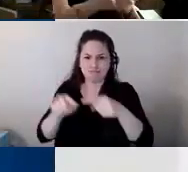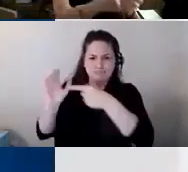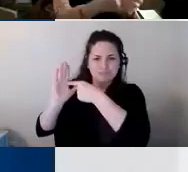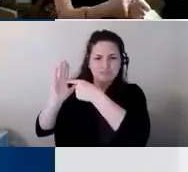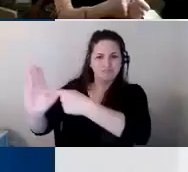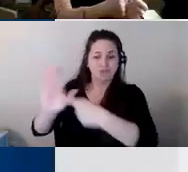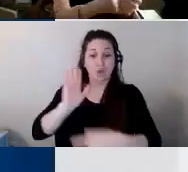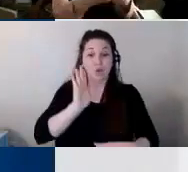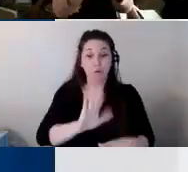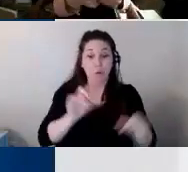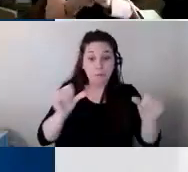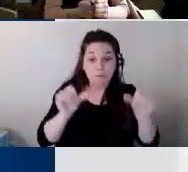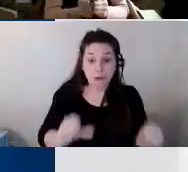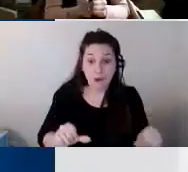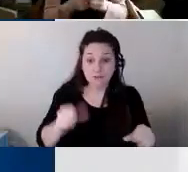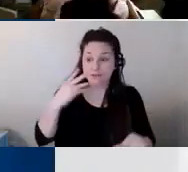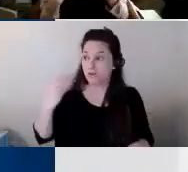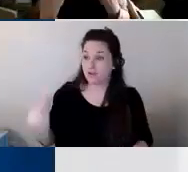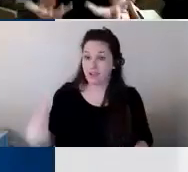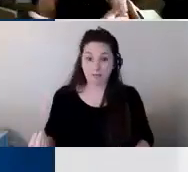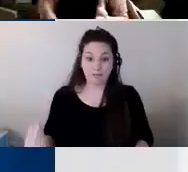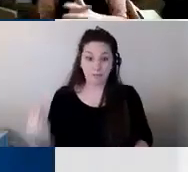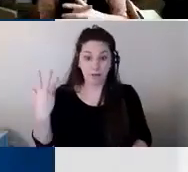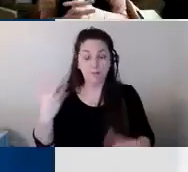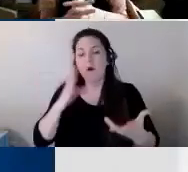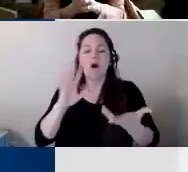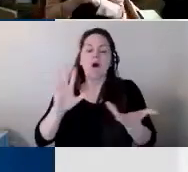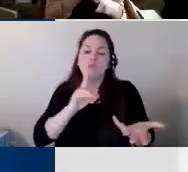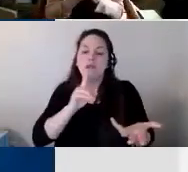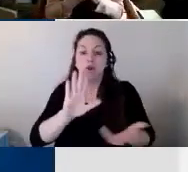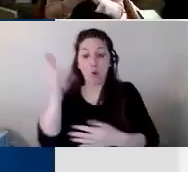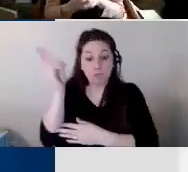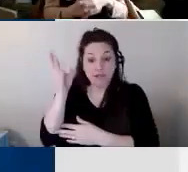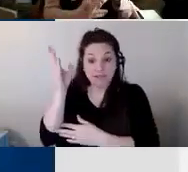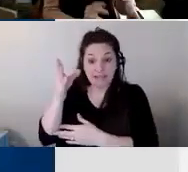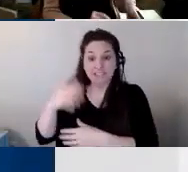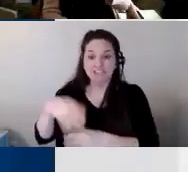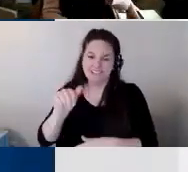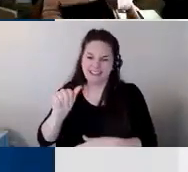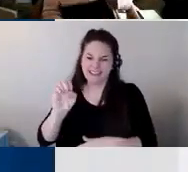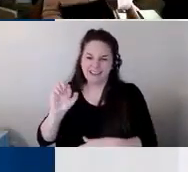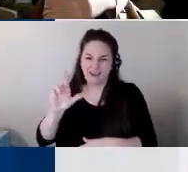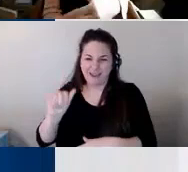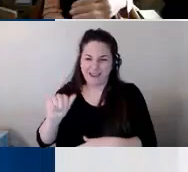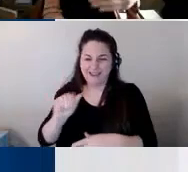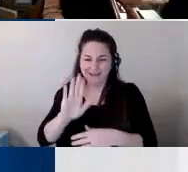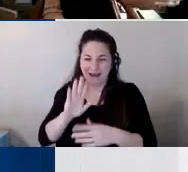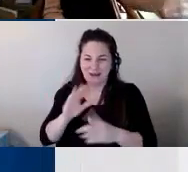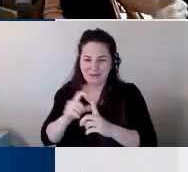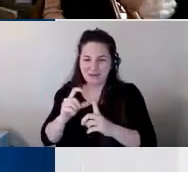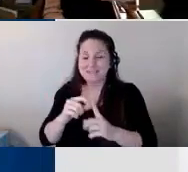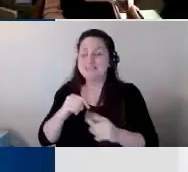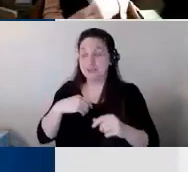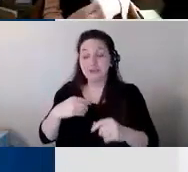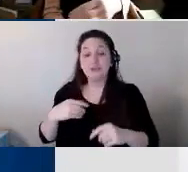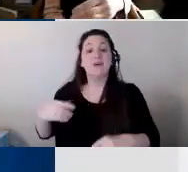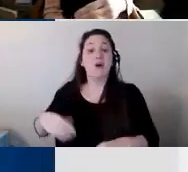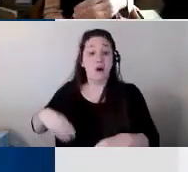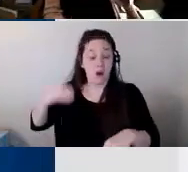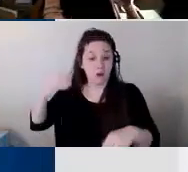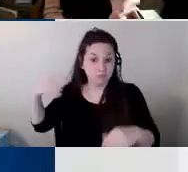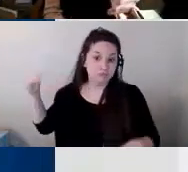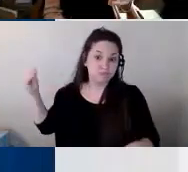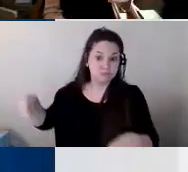your poster up or your presentation up in the AERA language and envision that as a theater